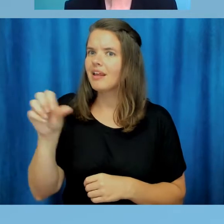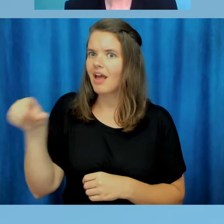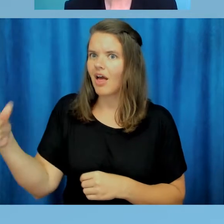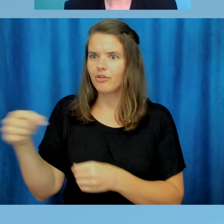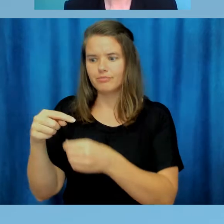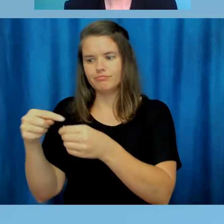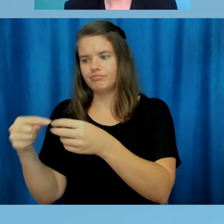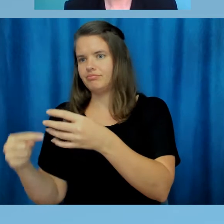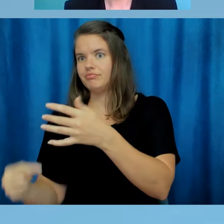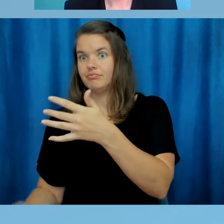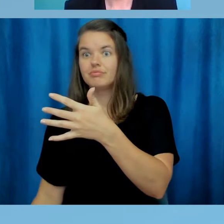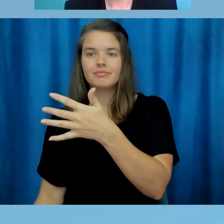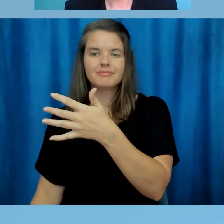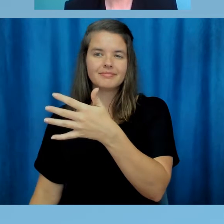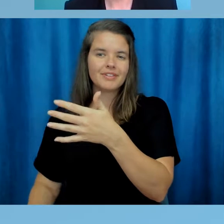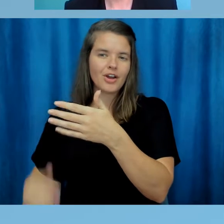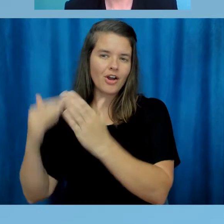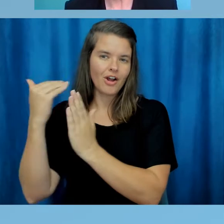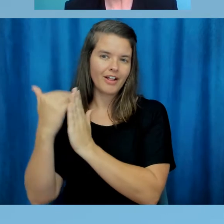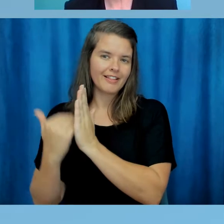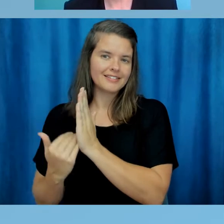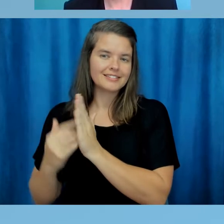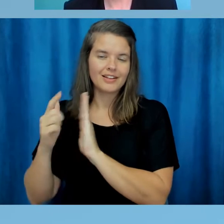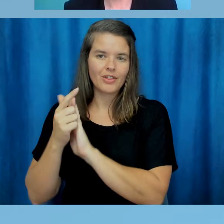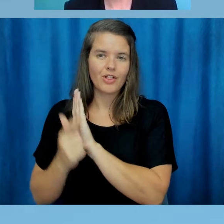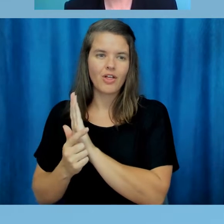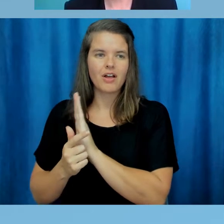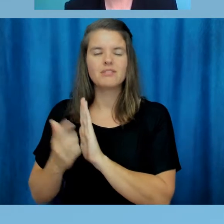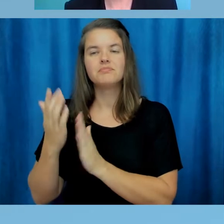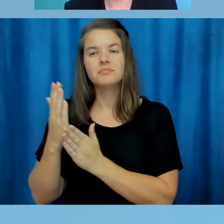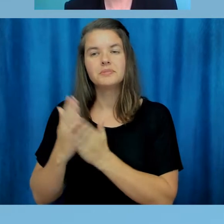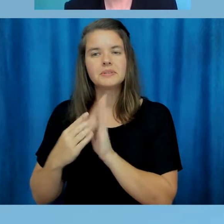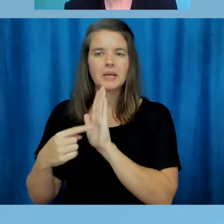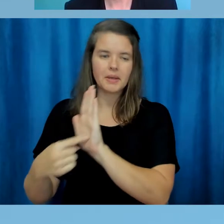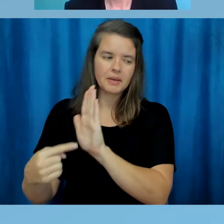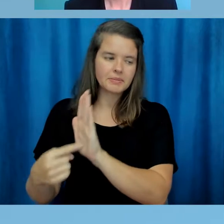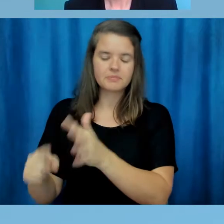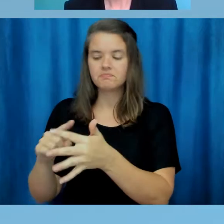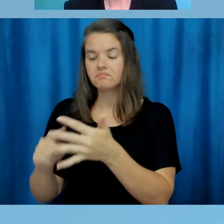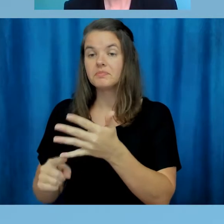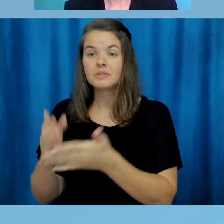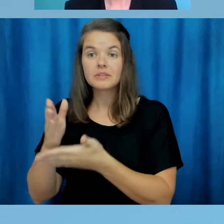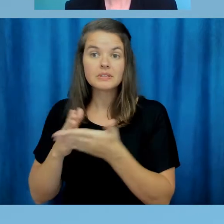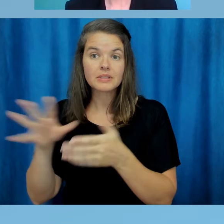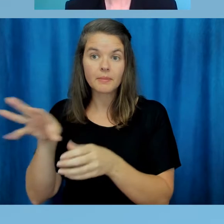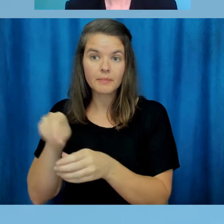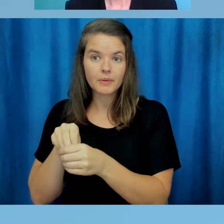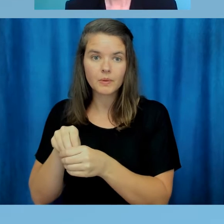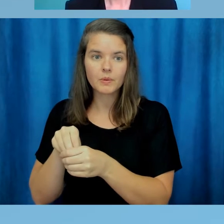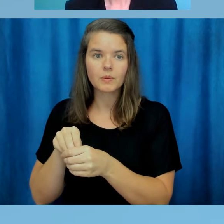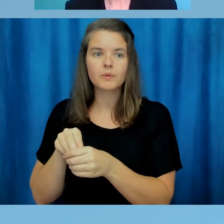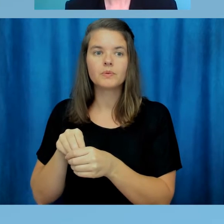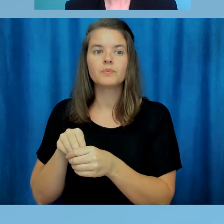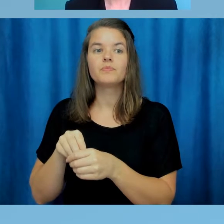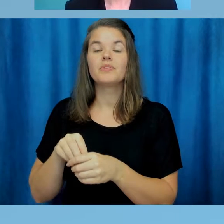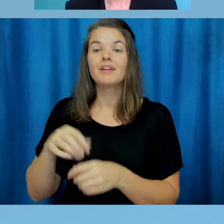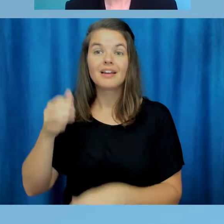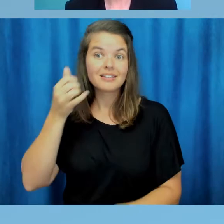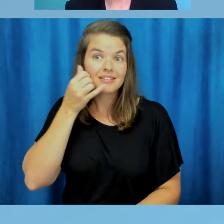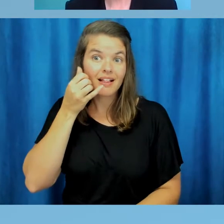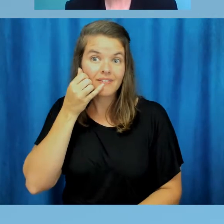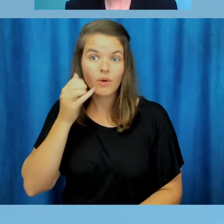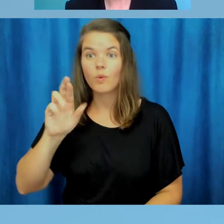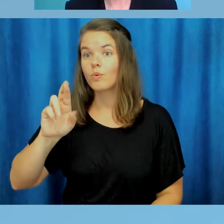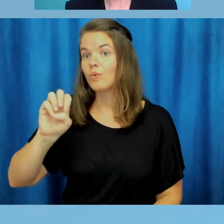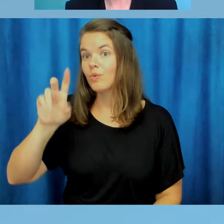of auxiliary aids and services that are listed in the law, and I have some examples for you. Some of them include